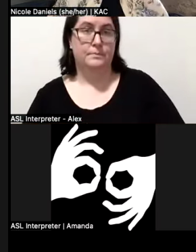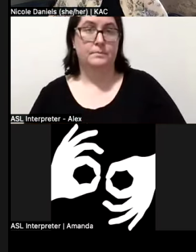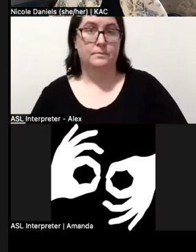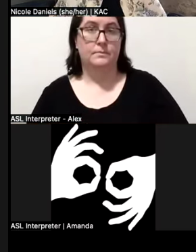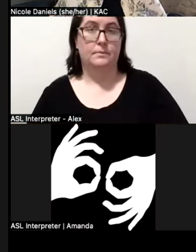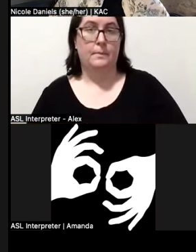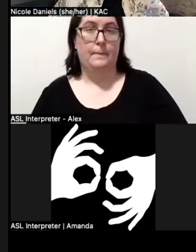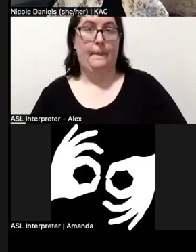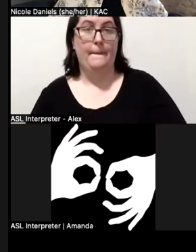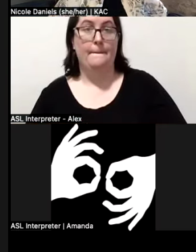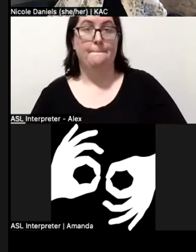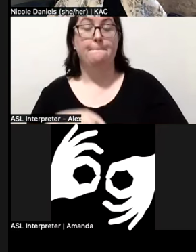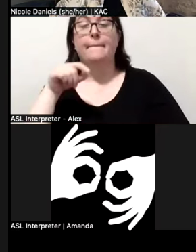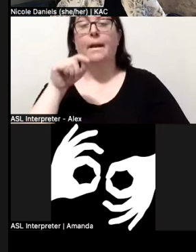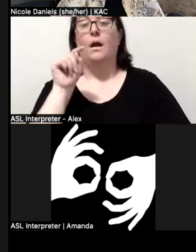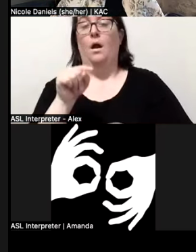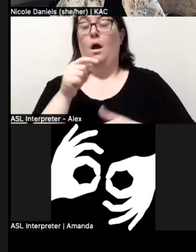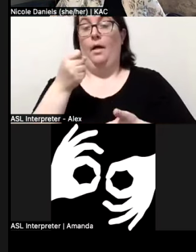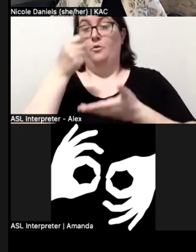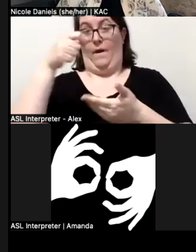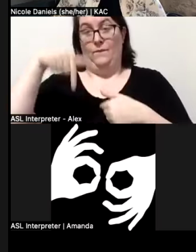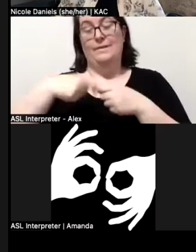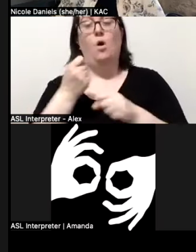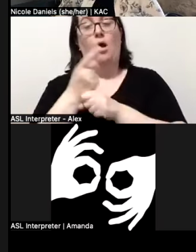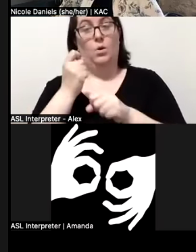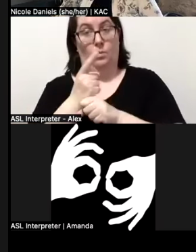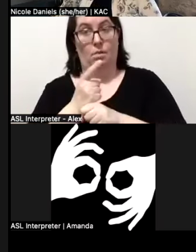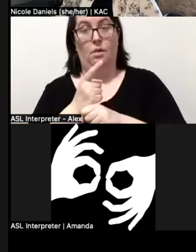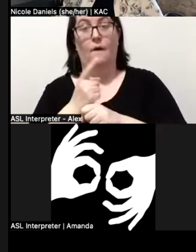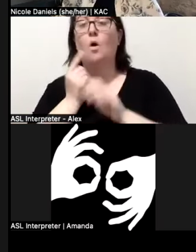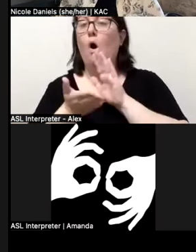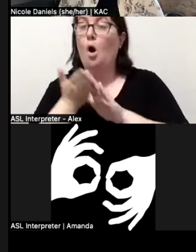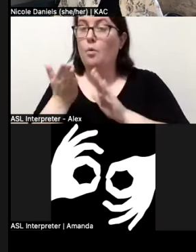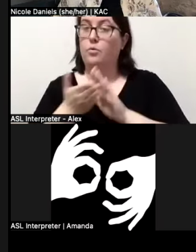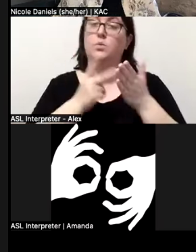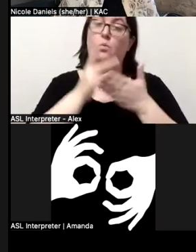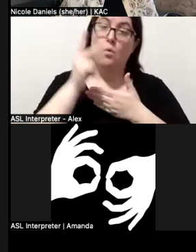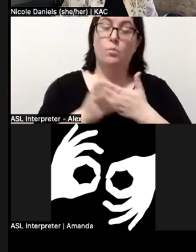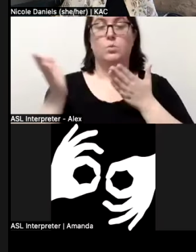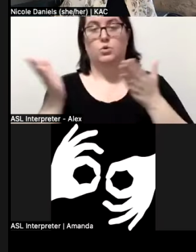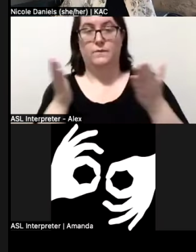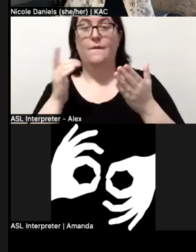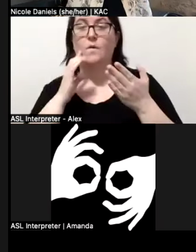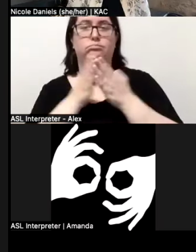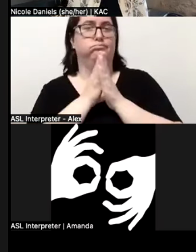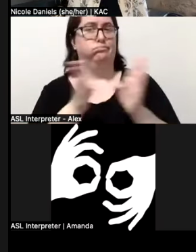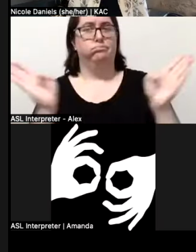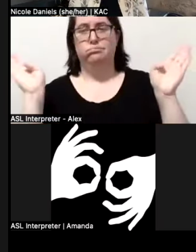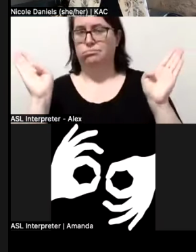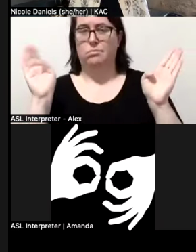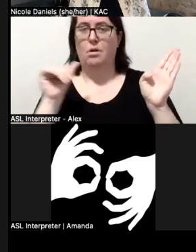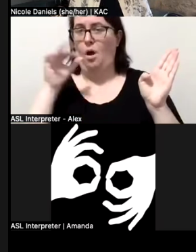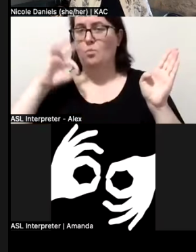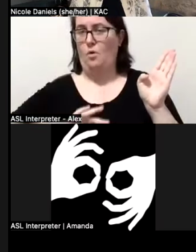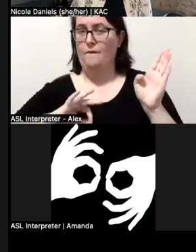Okay, CKAF Operating Grants. These are annual grants to support the operations, programs, and services of a wide range of nonprofit